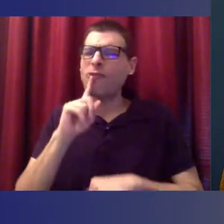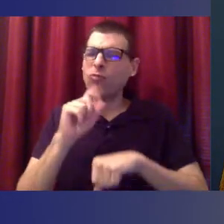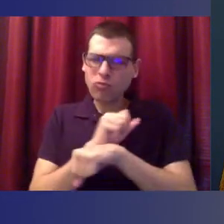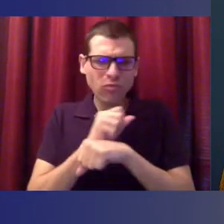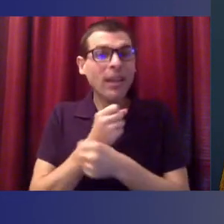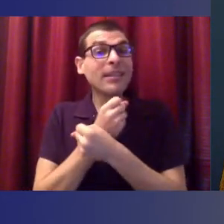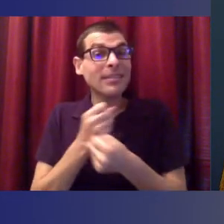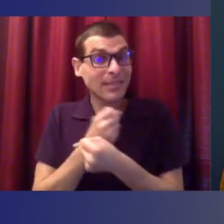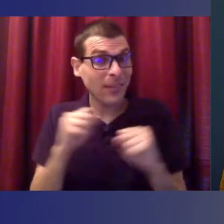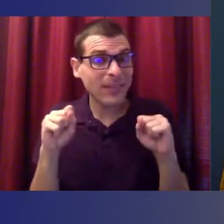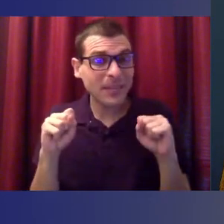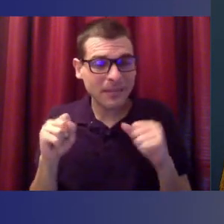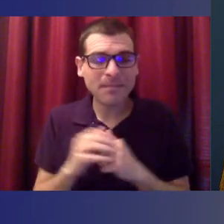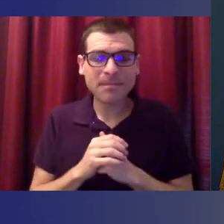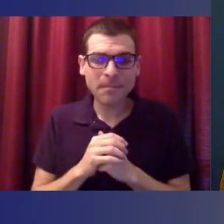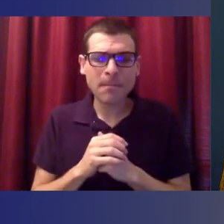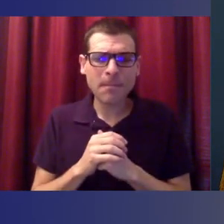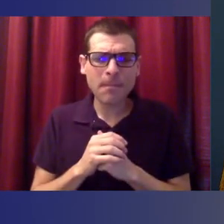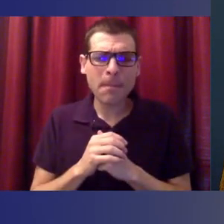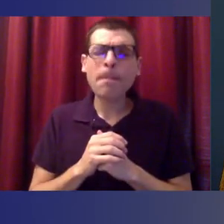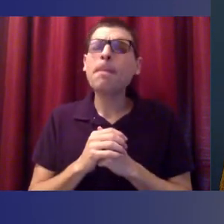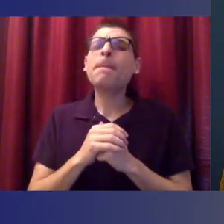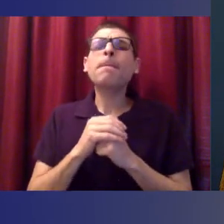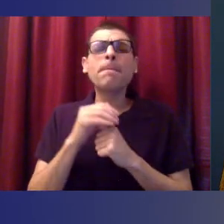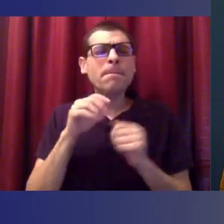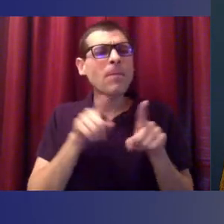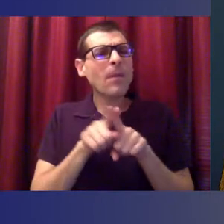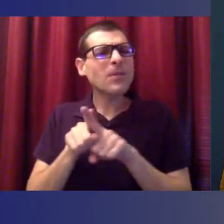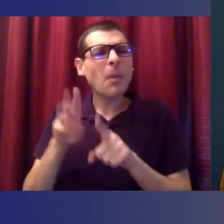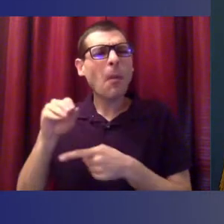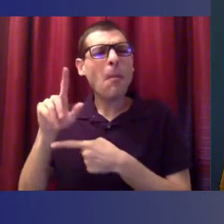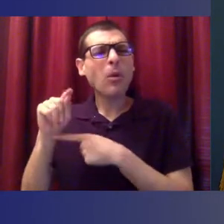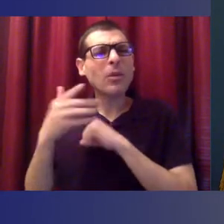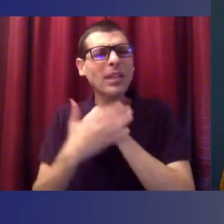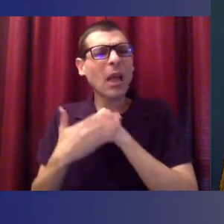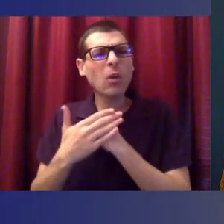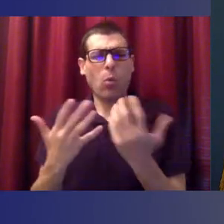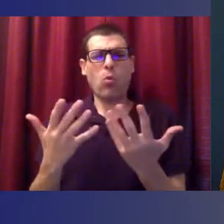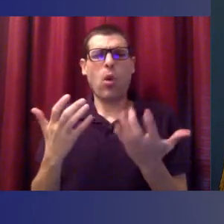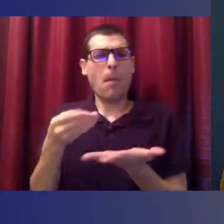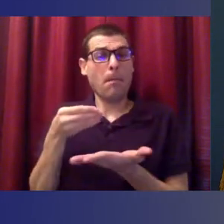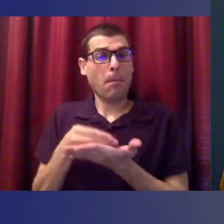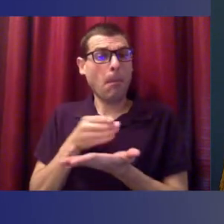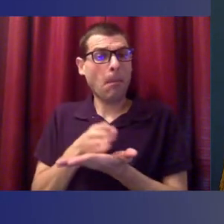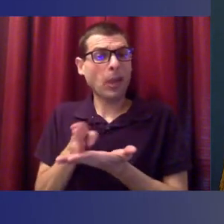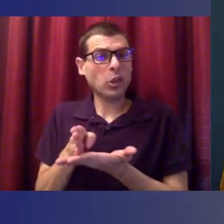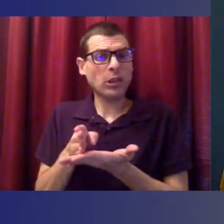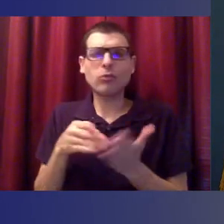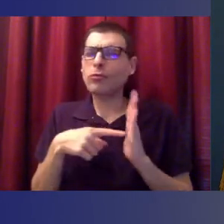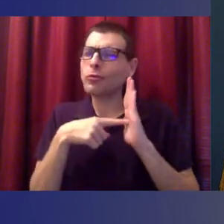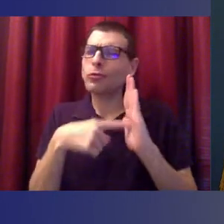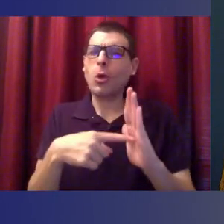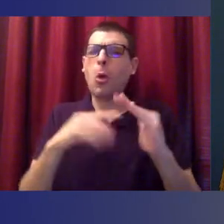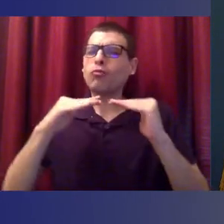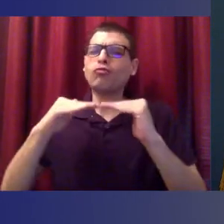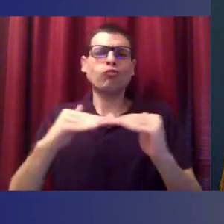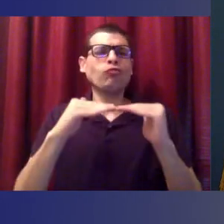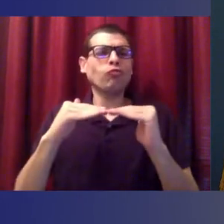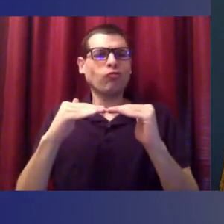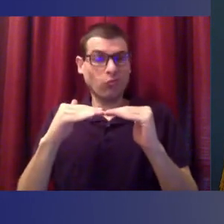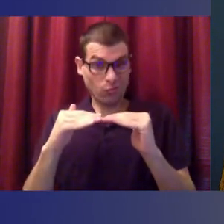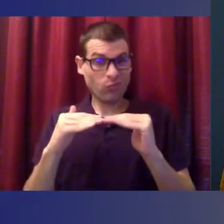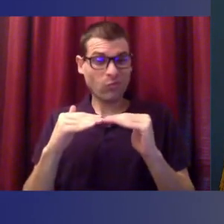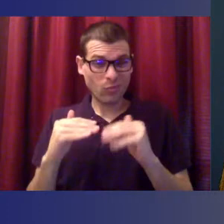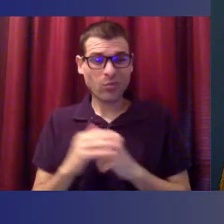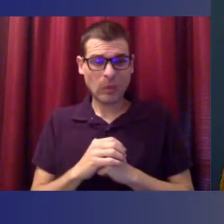also building equity through our budget, which reveals what we value and aligns our community to the future we wish to build.